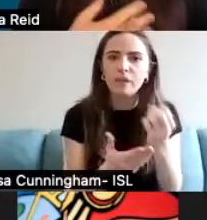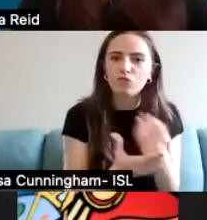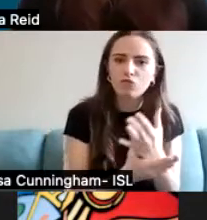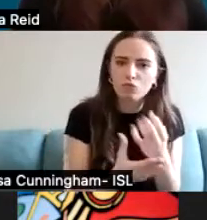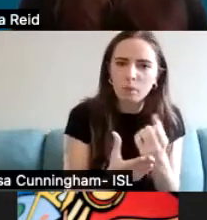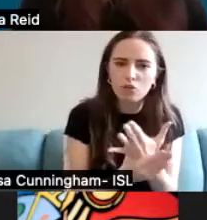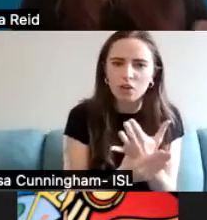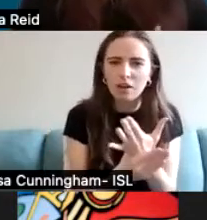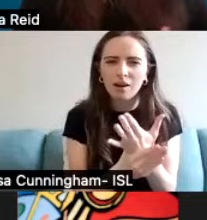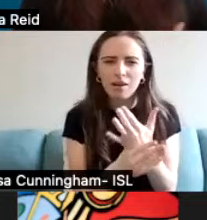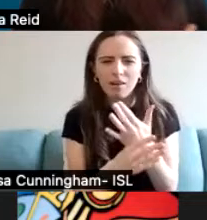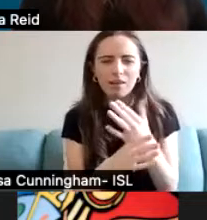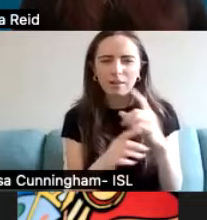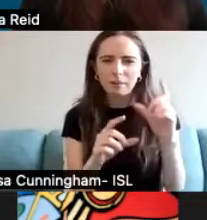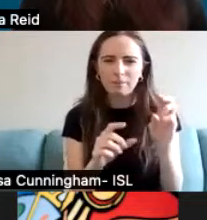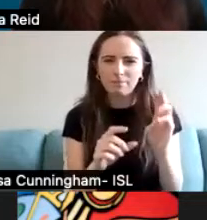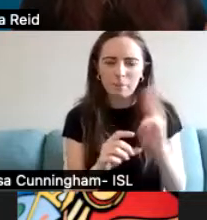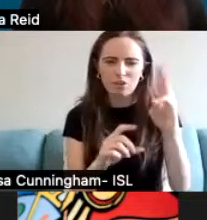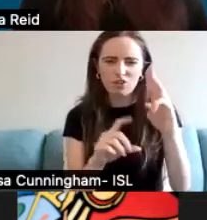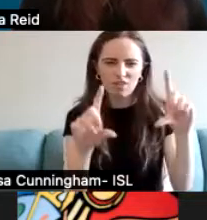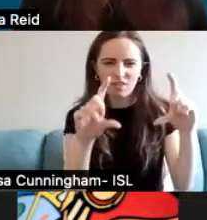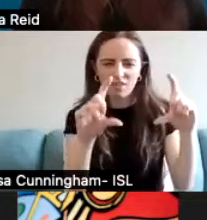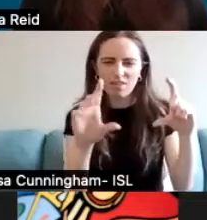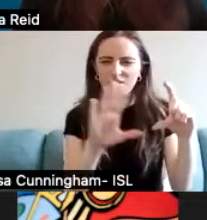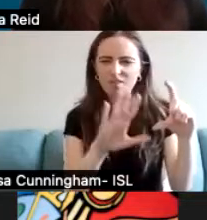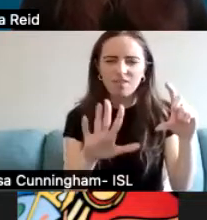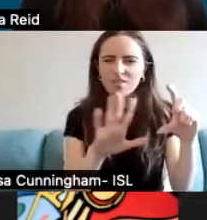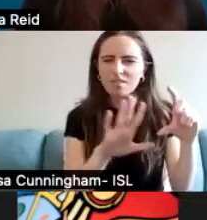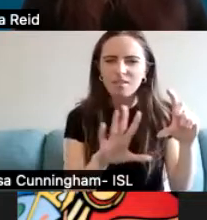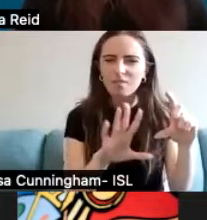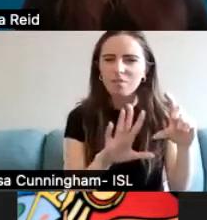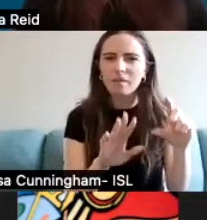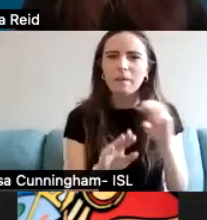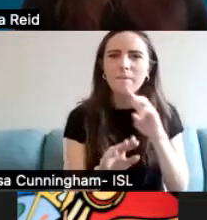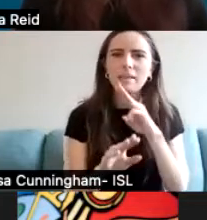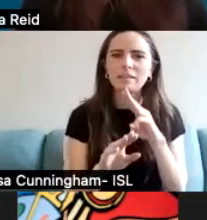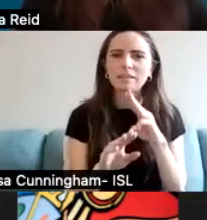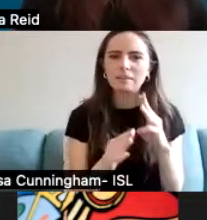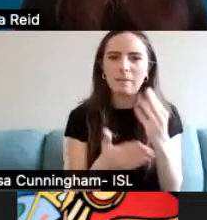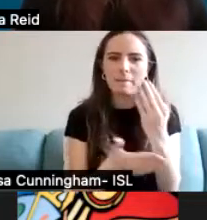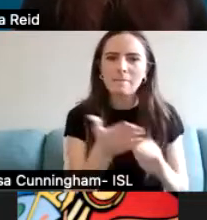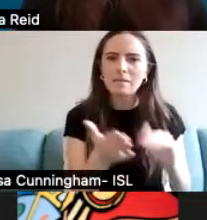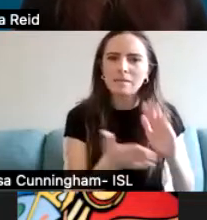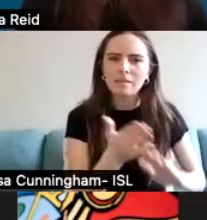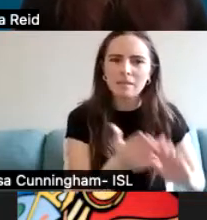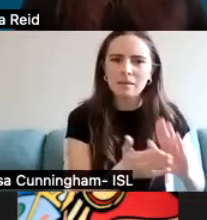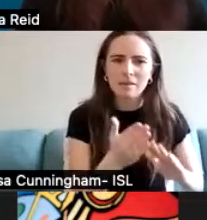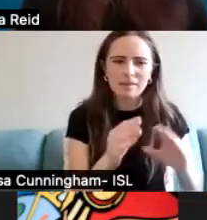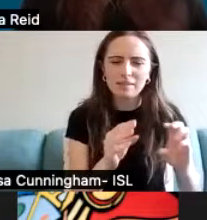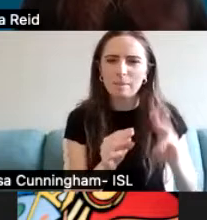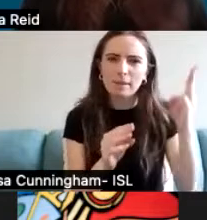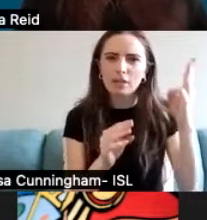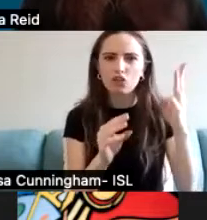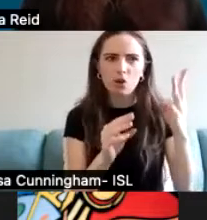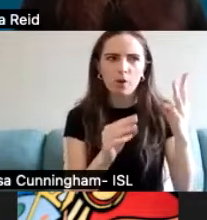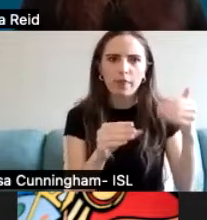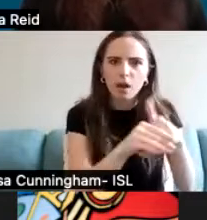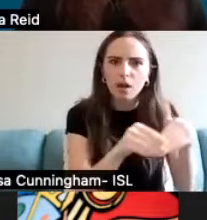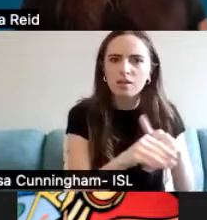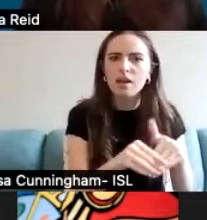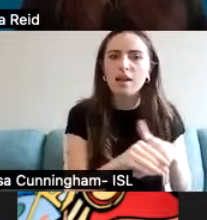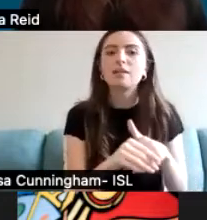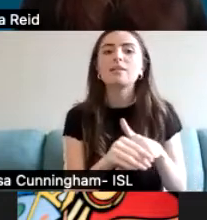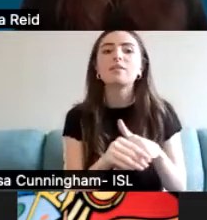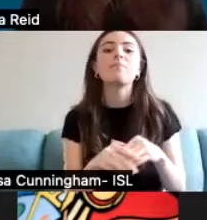they lose out on an entire part of the content of a piece. And then electronic documents such as